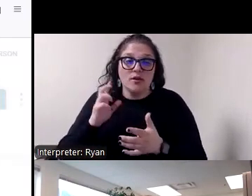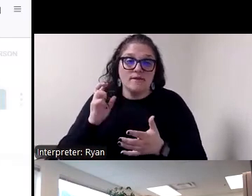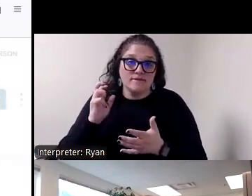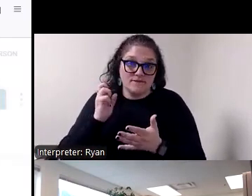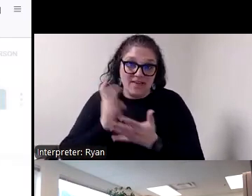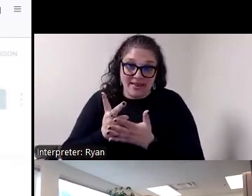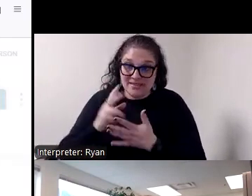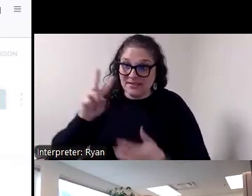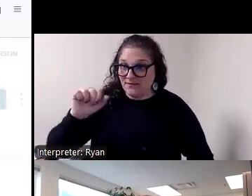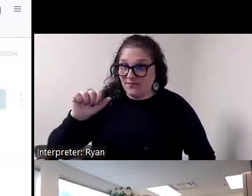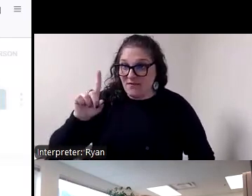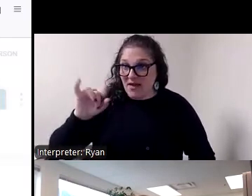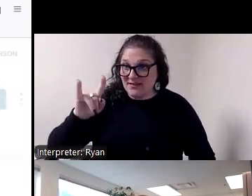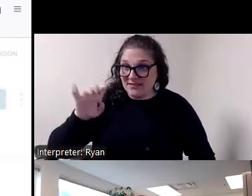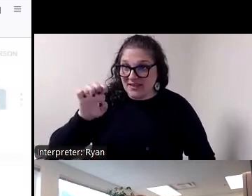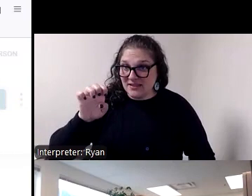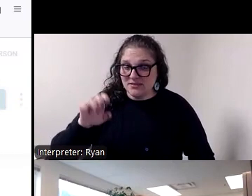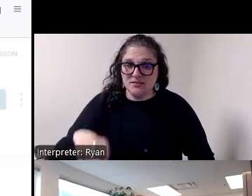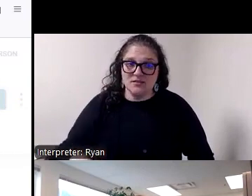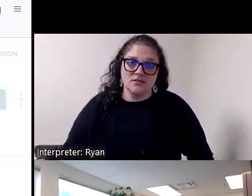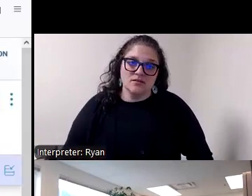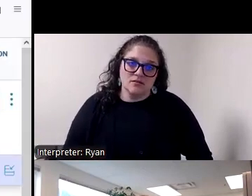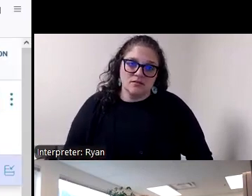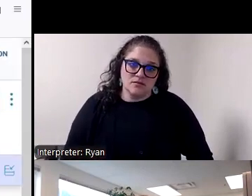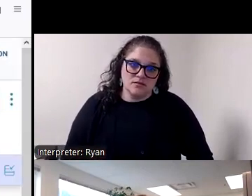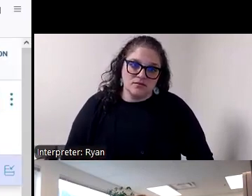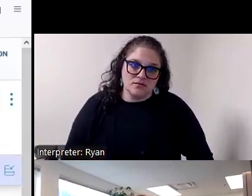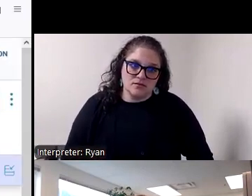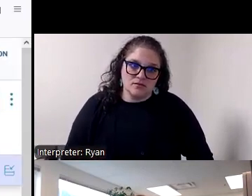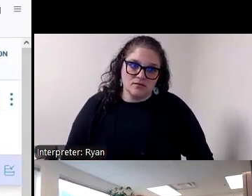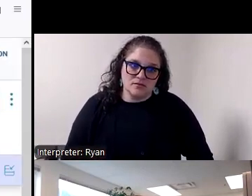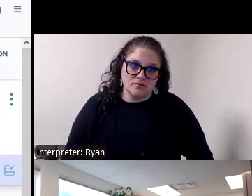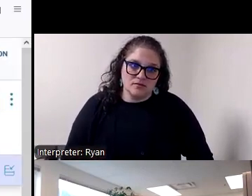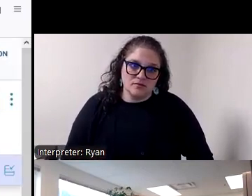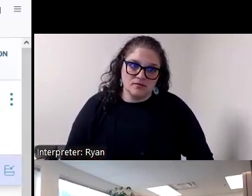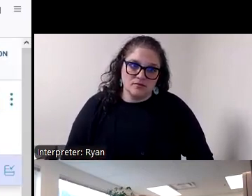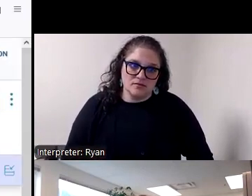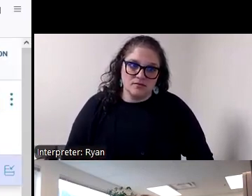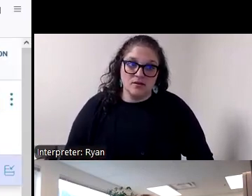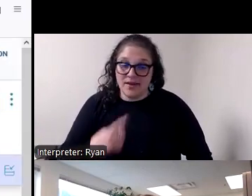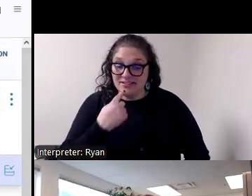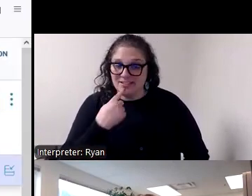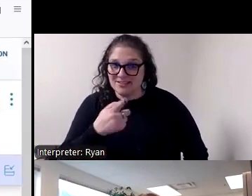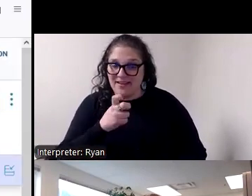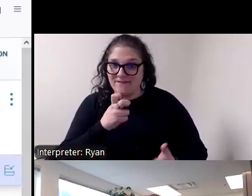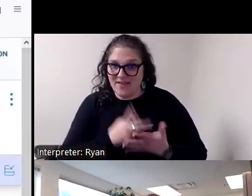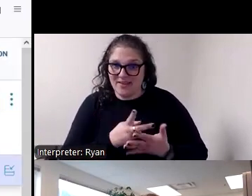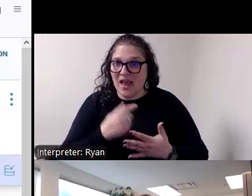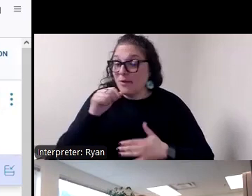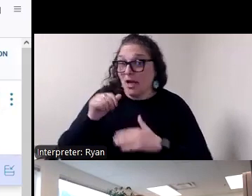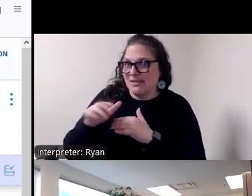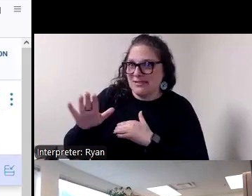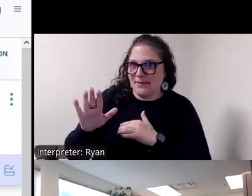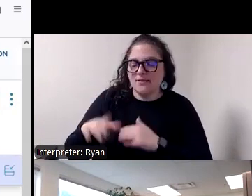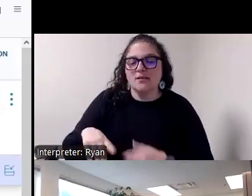it. And it might not say I have enough leave because I just submitted that other timesheet. Oh, I validated. And submit it. I'm not going to submit this one, so I'm just going to